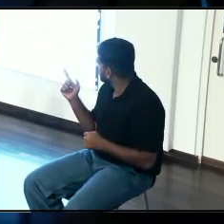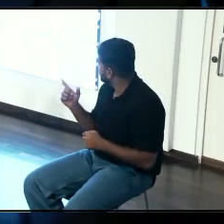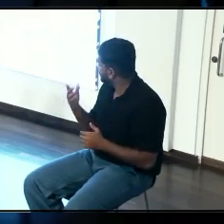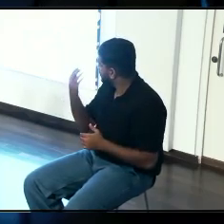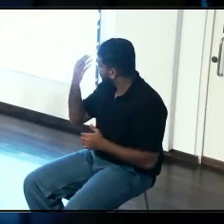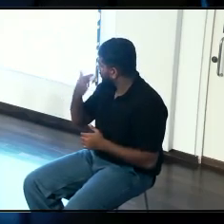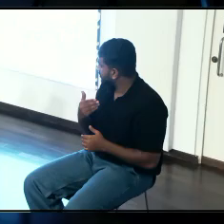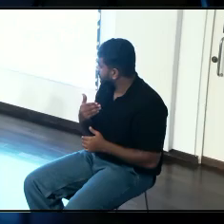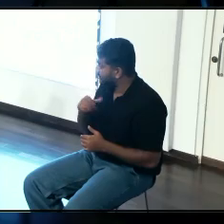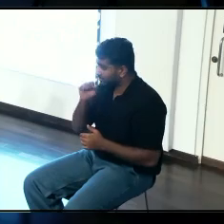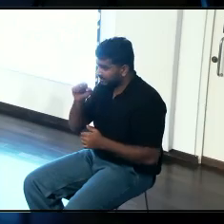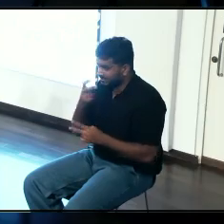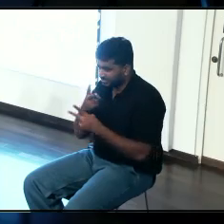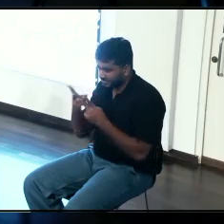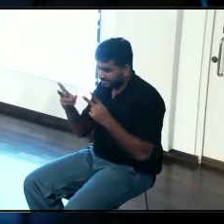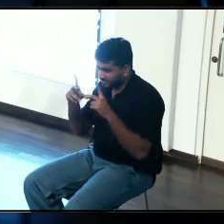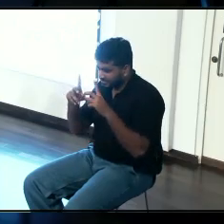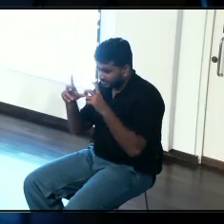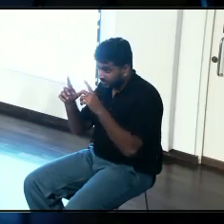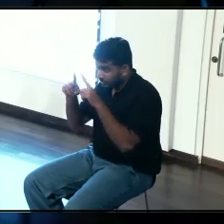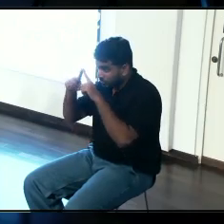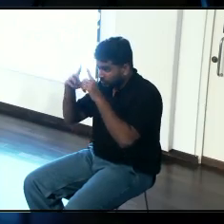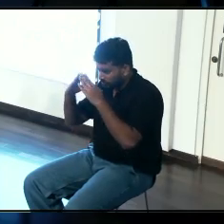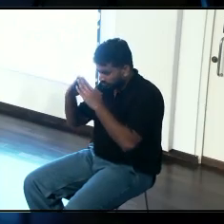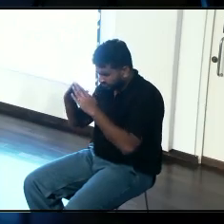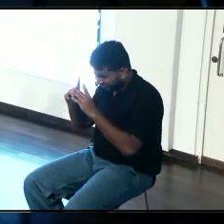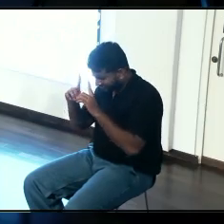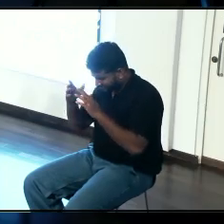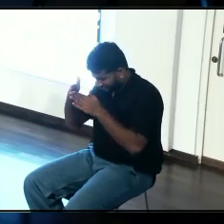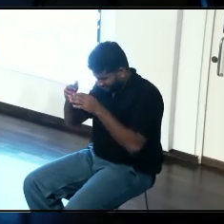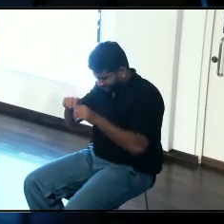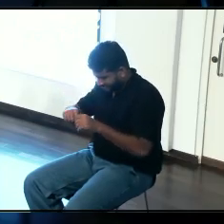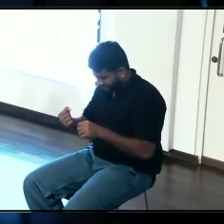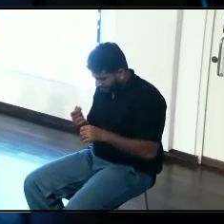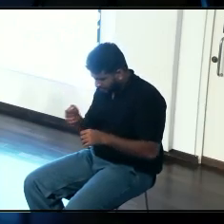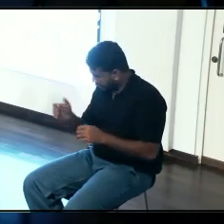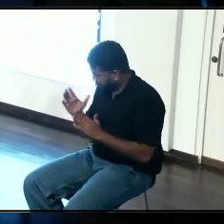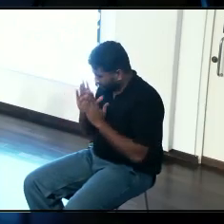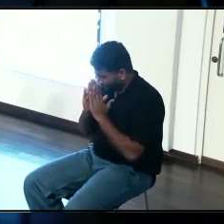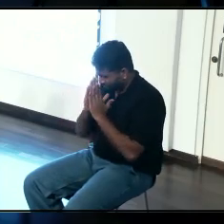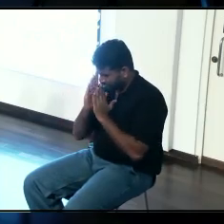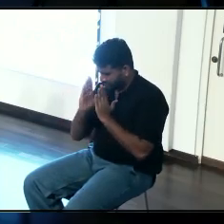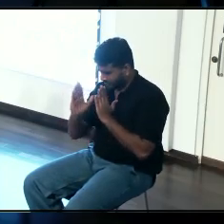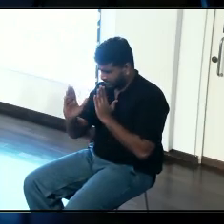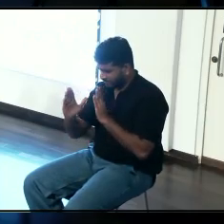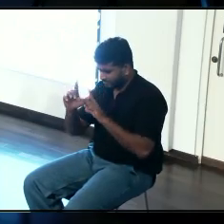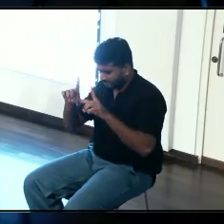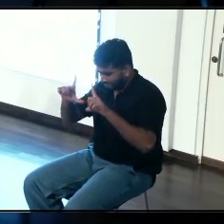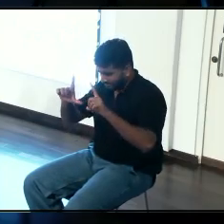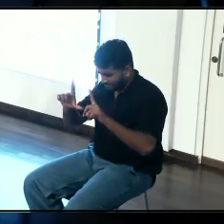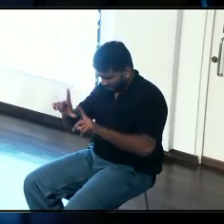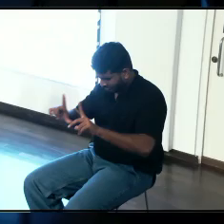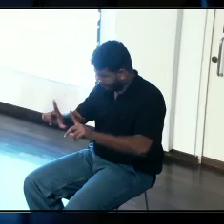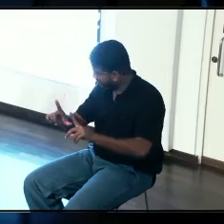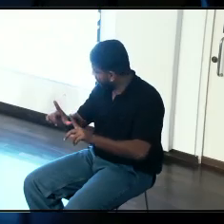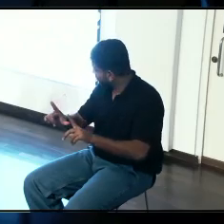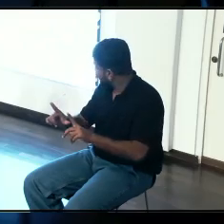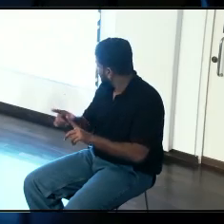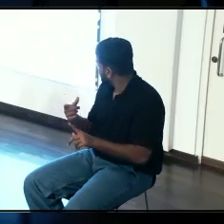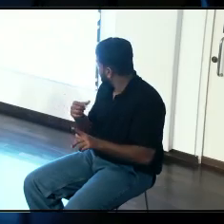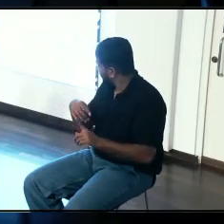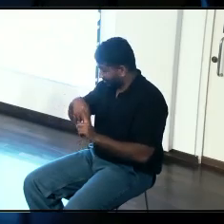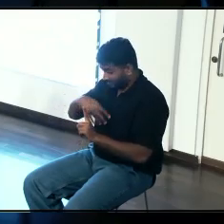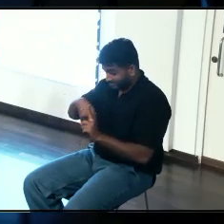through several solid teak wood door frames. You see through the corridor of frames within frames, all the way from the